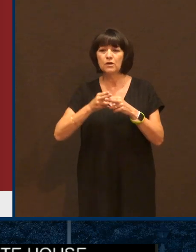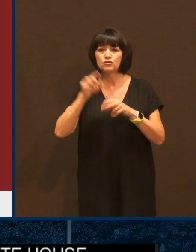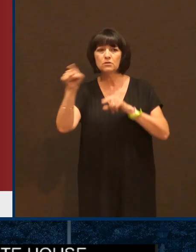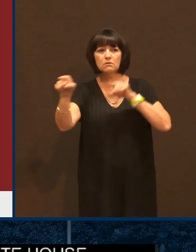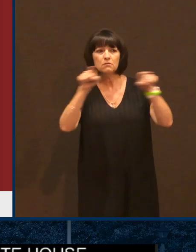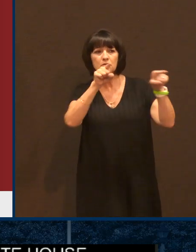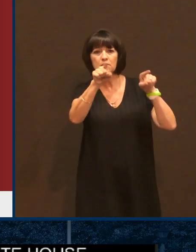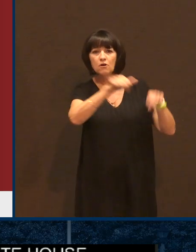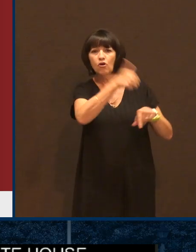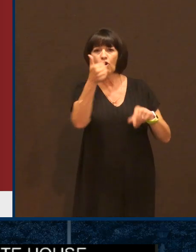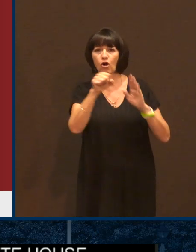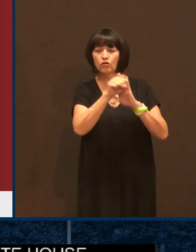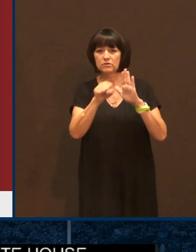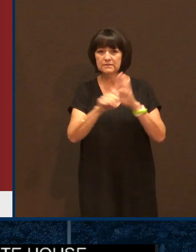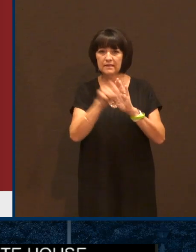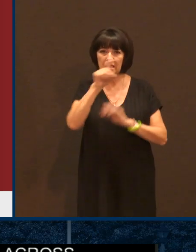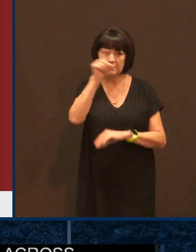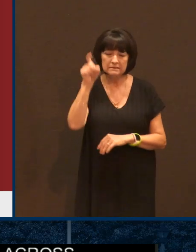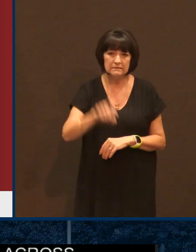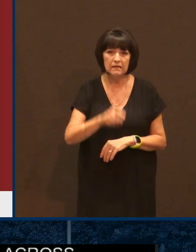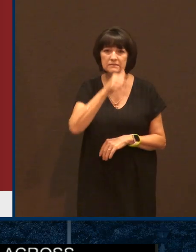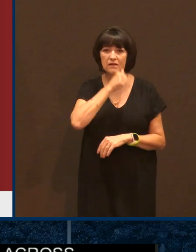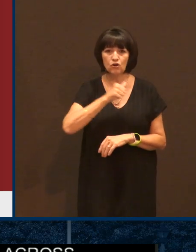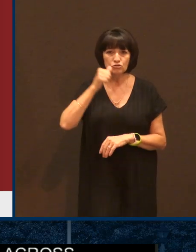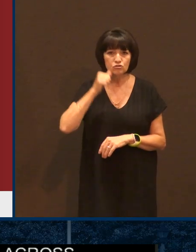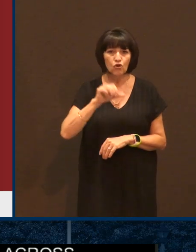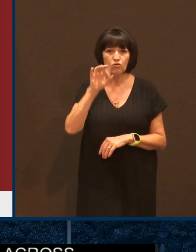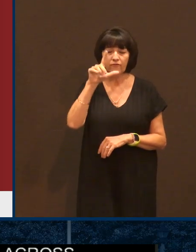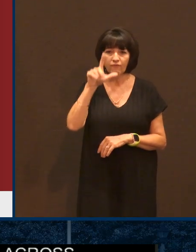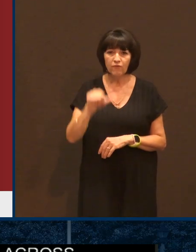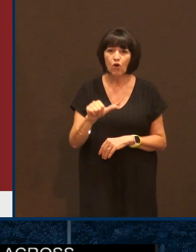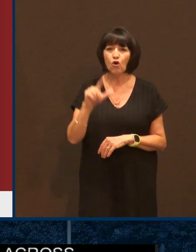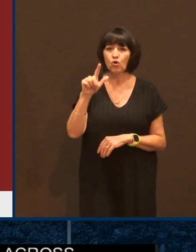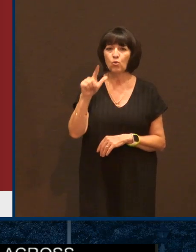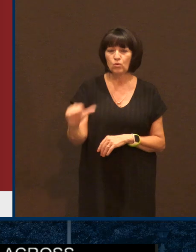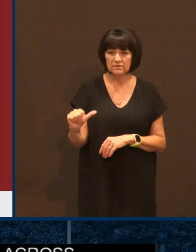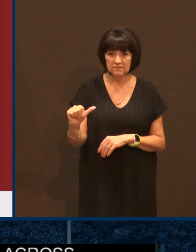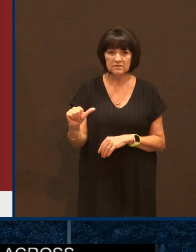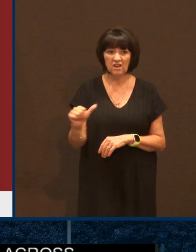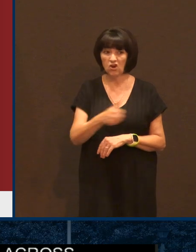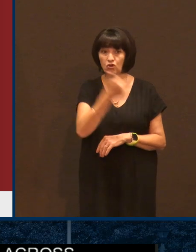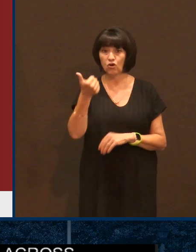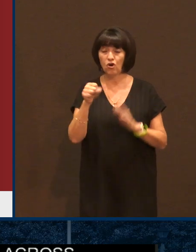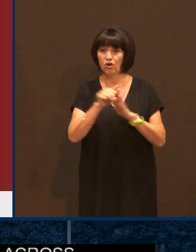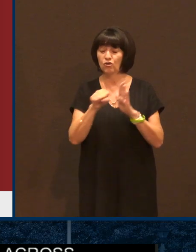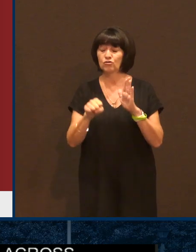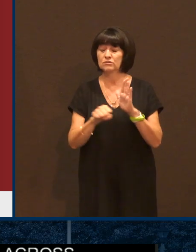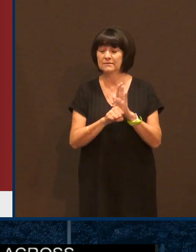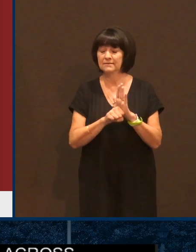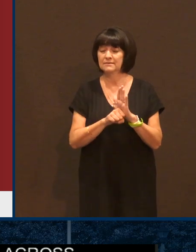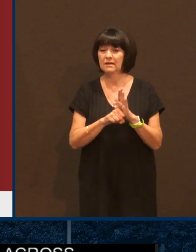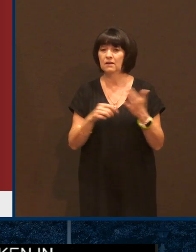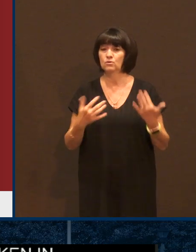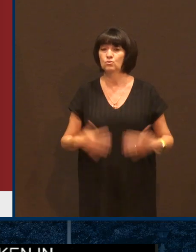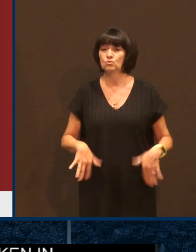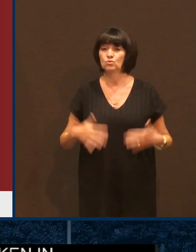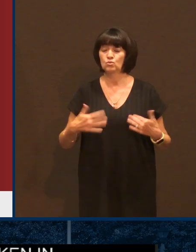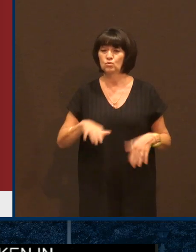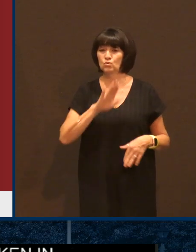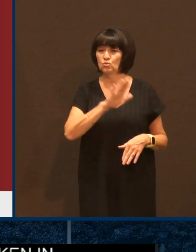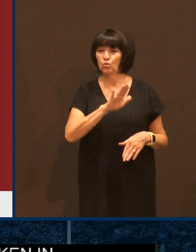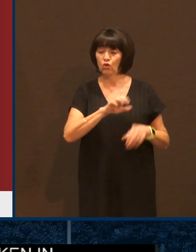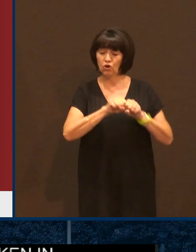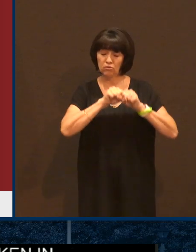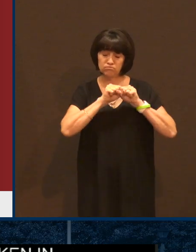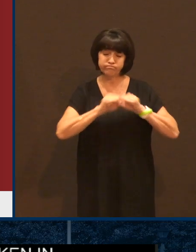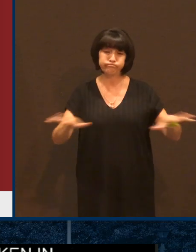and Arizona and Florida and Louisiana and other of these states that have experienced a much worse outbreak than